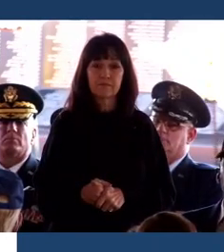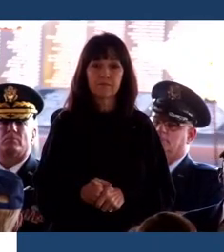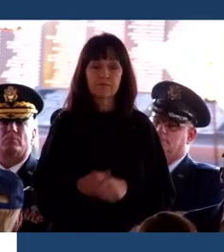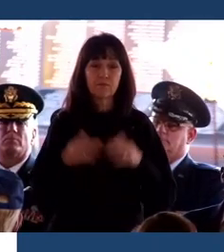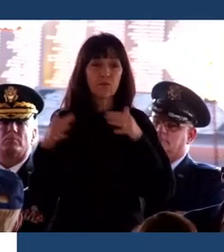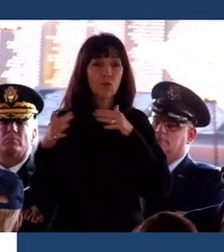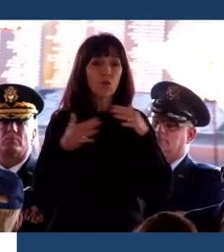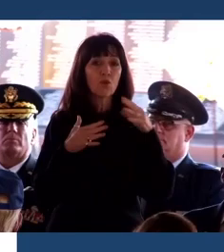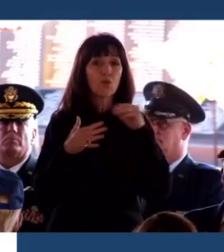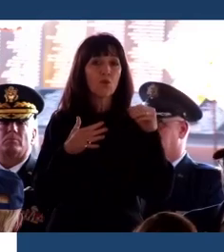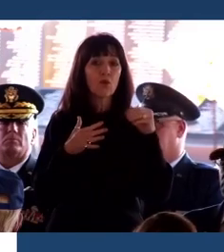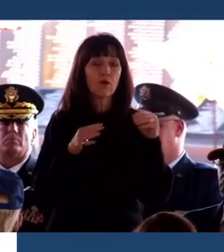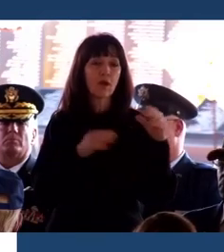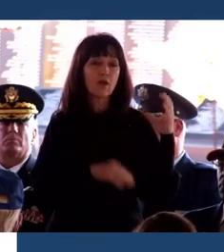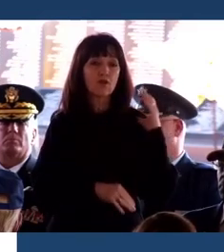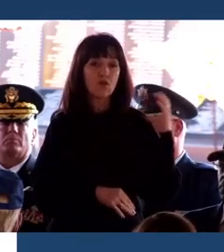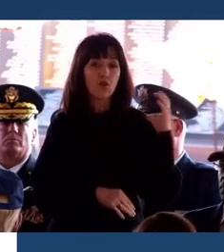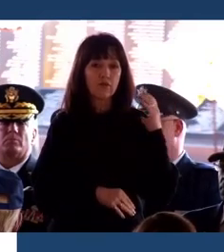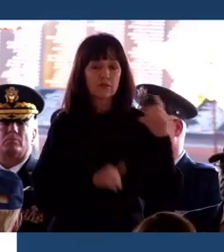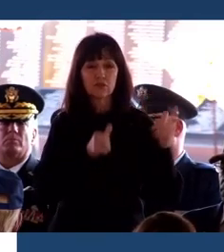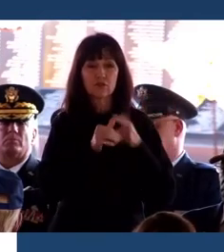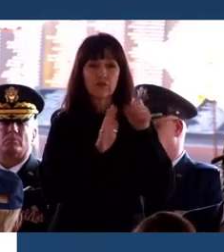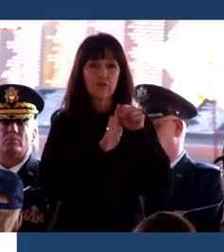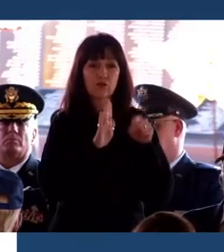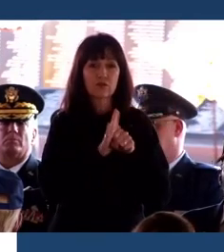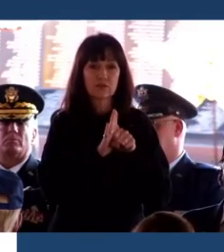Warrant Officers Association, First State Chapter.